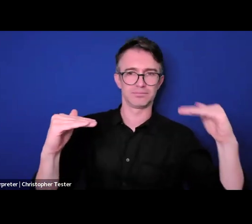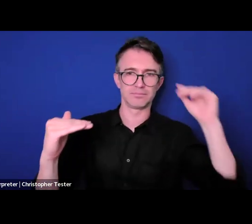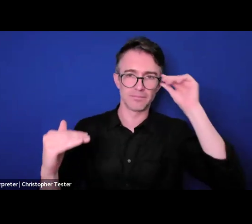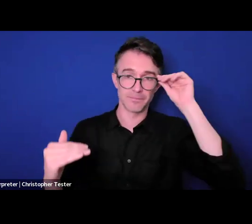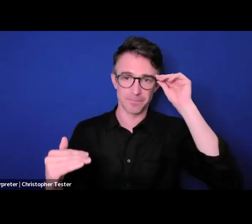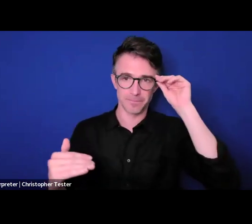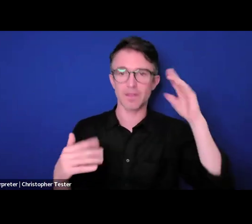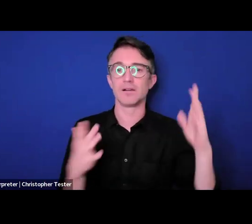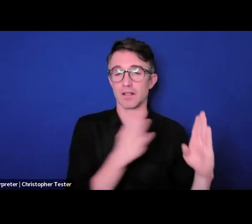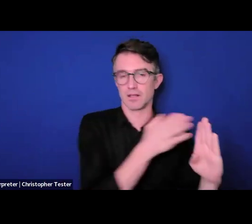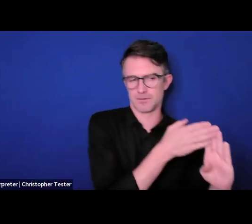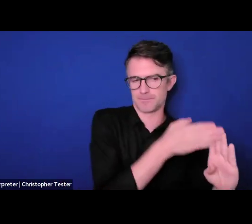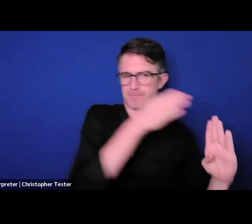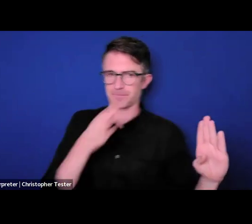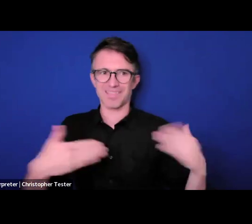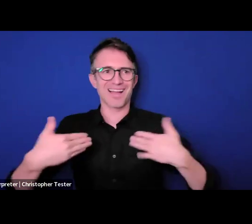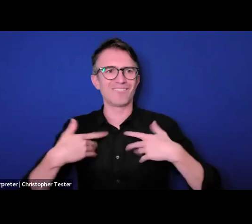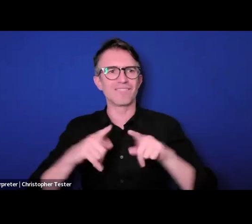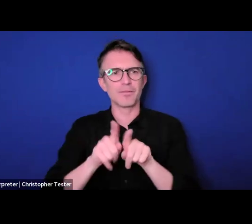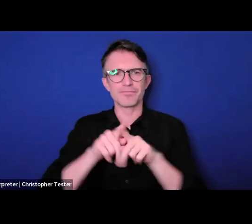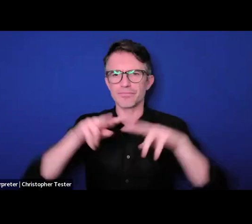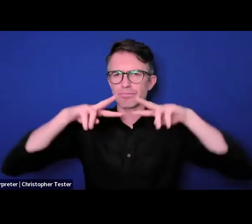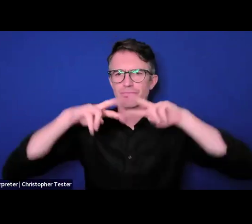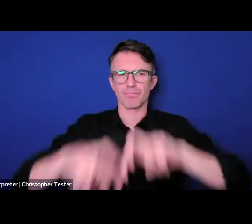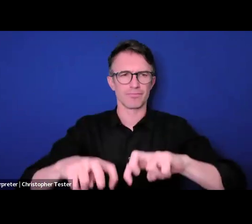the government and UNICEF, by that